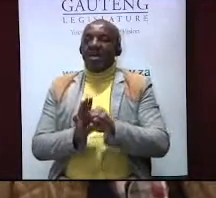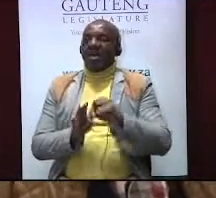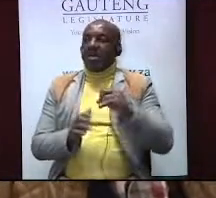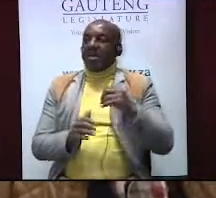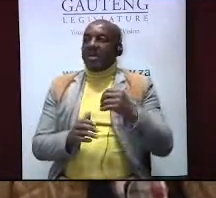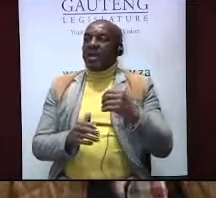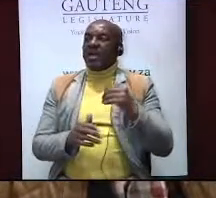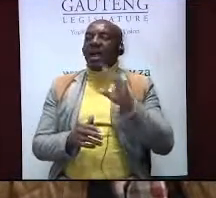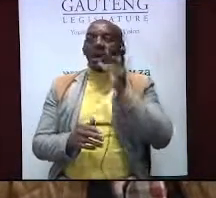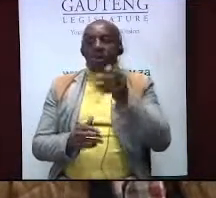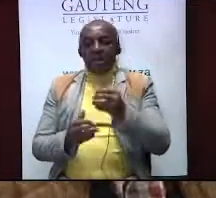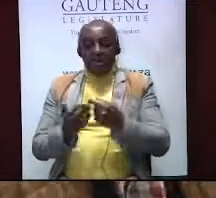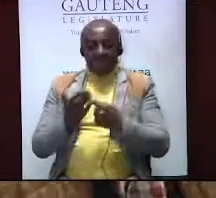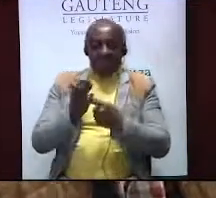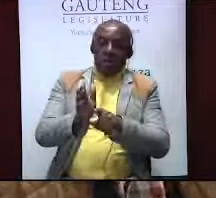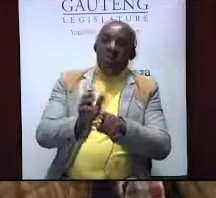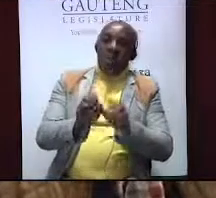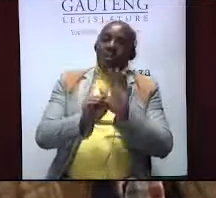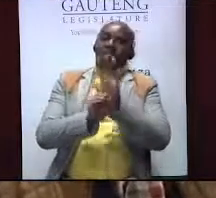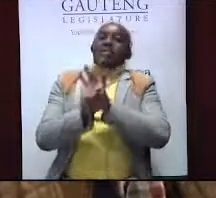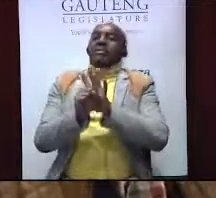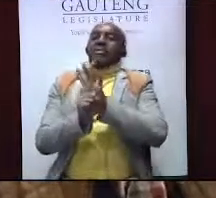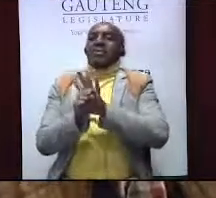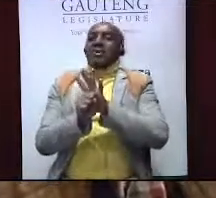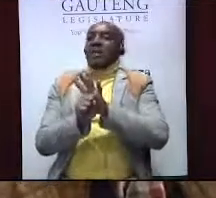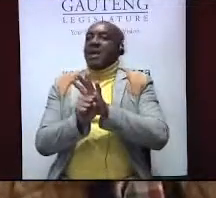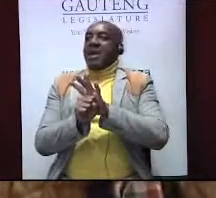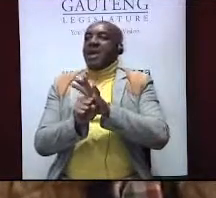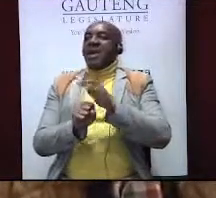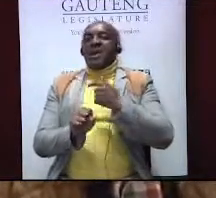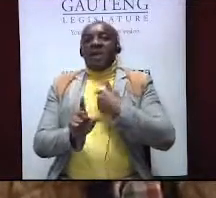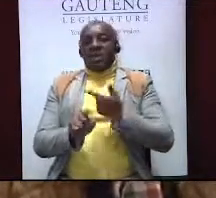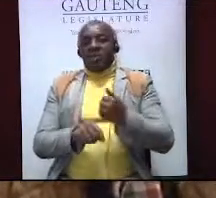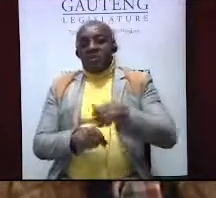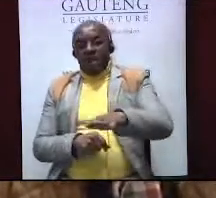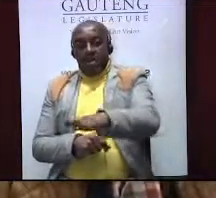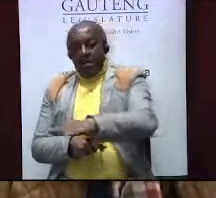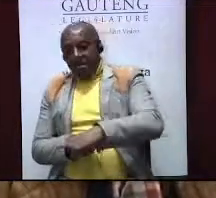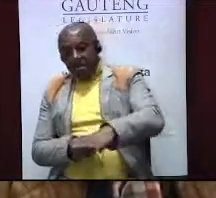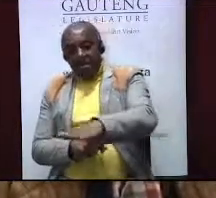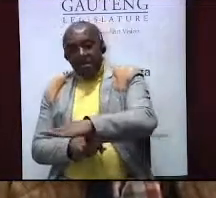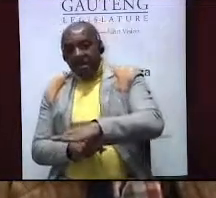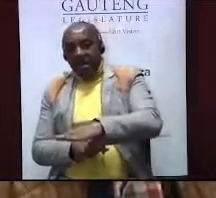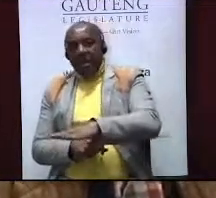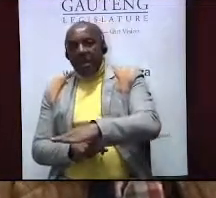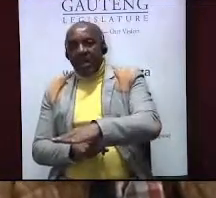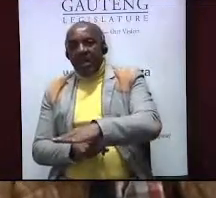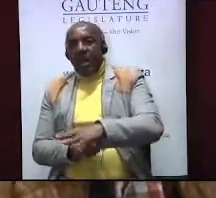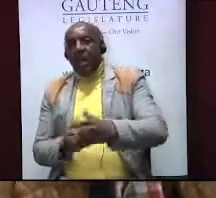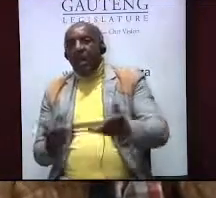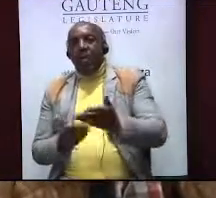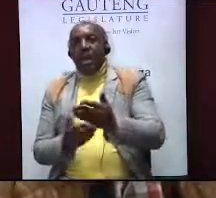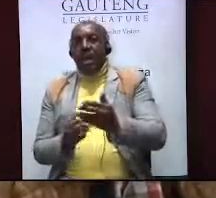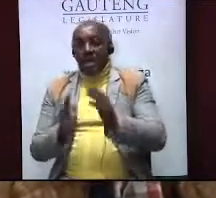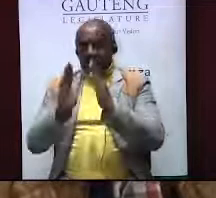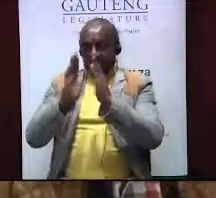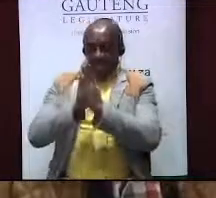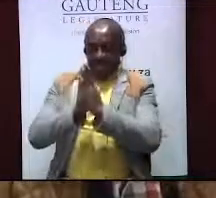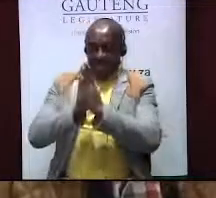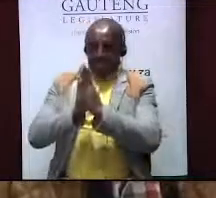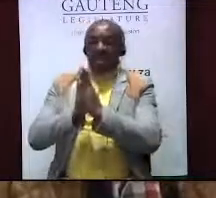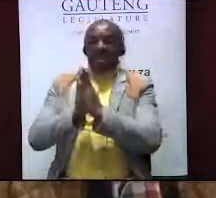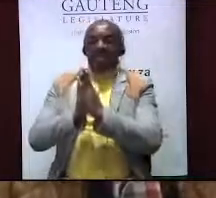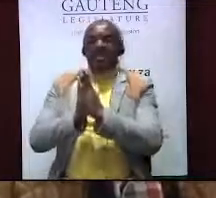gape gore ke golela mo areaeng e gonang le kereke le dikereke mo go yona ke hopola tlile